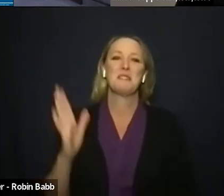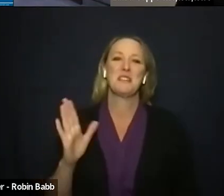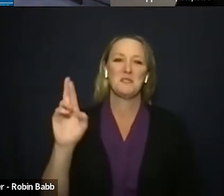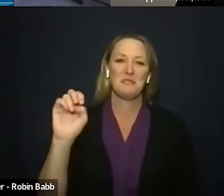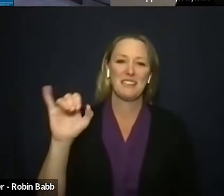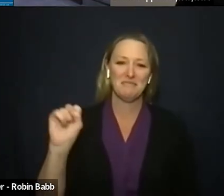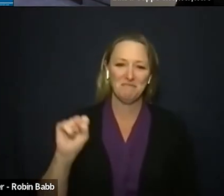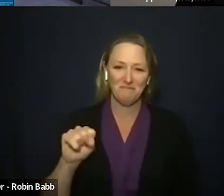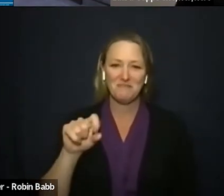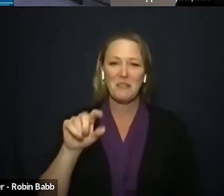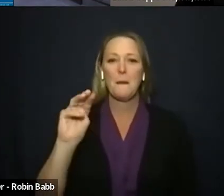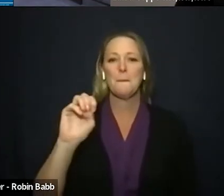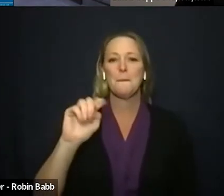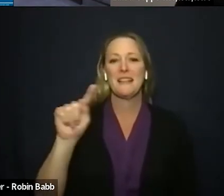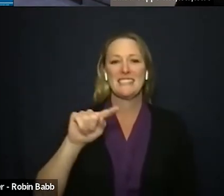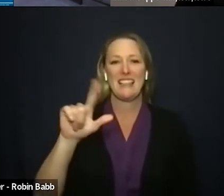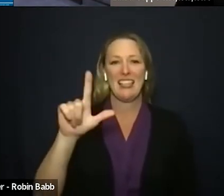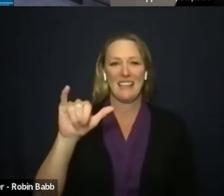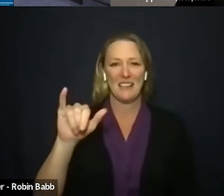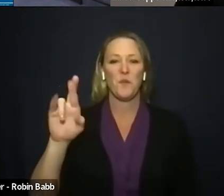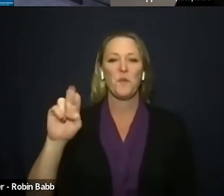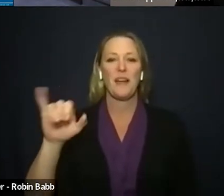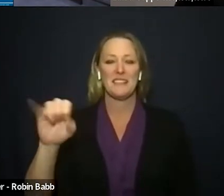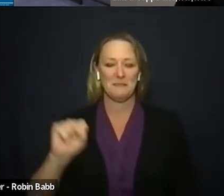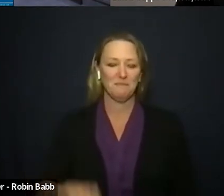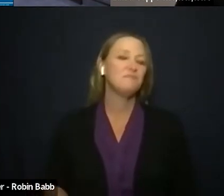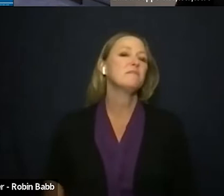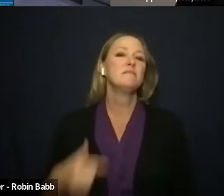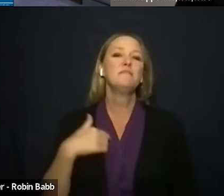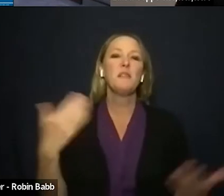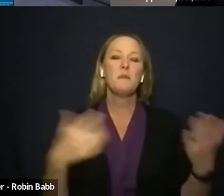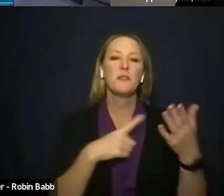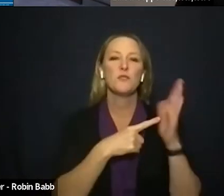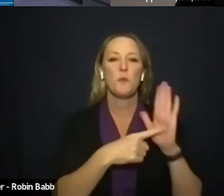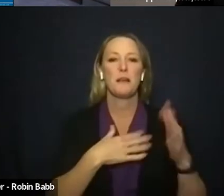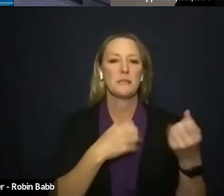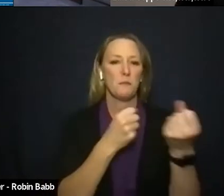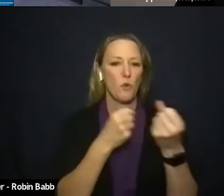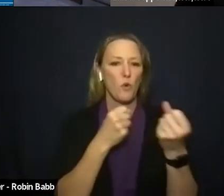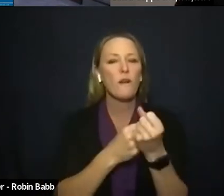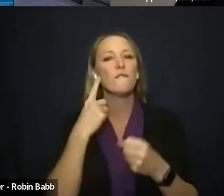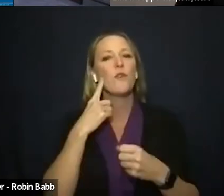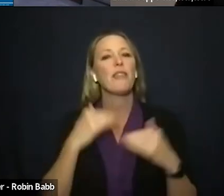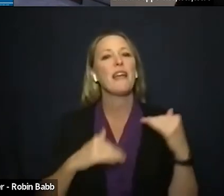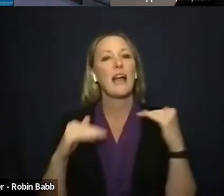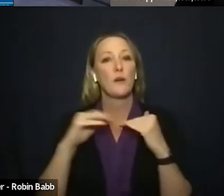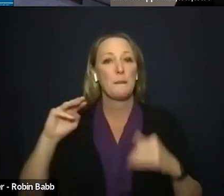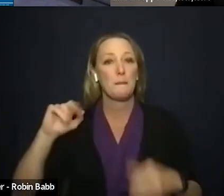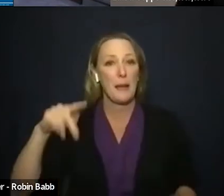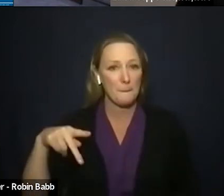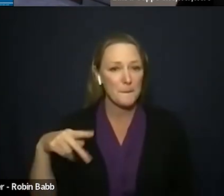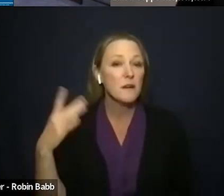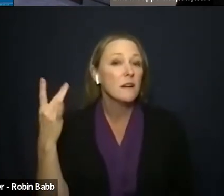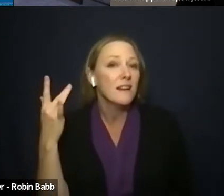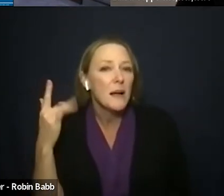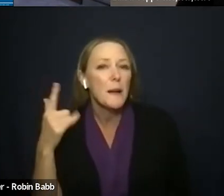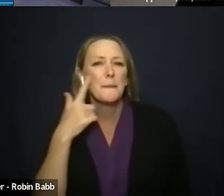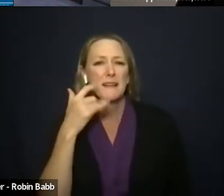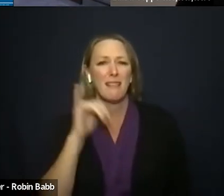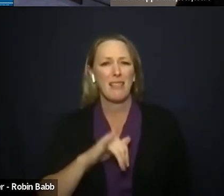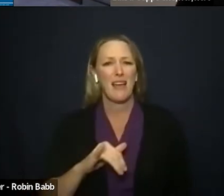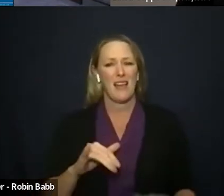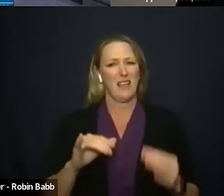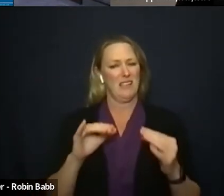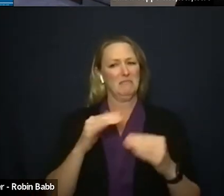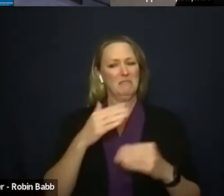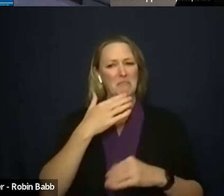hello my name is matsly reyes and i am here to show my support in approving the equity map submitted by cause and fla because it most accurately allows for the